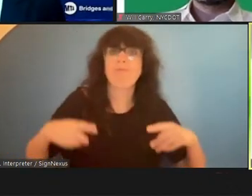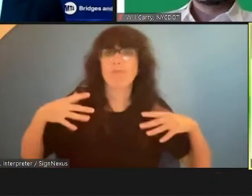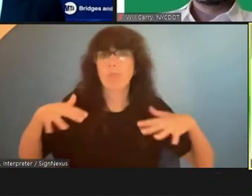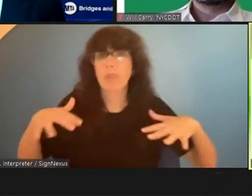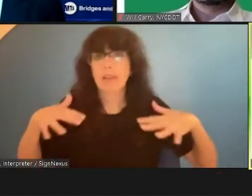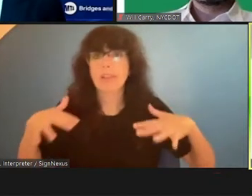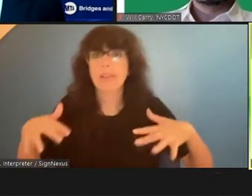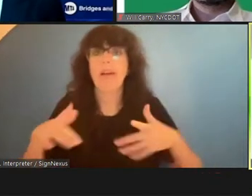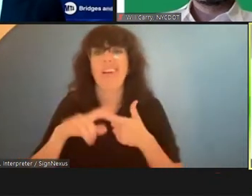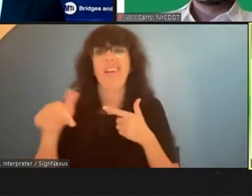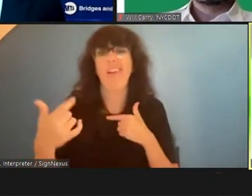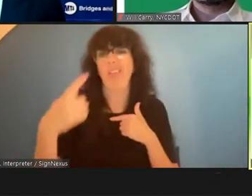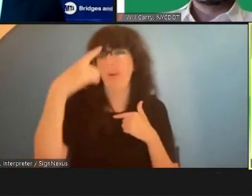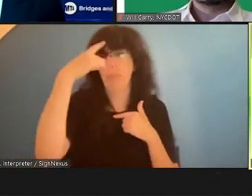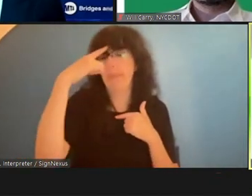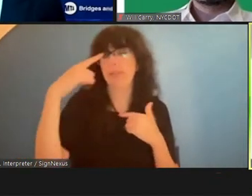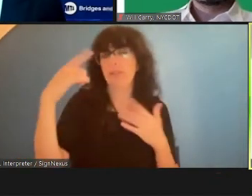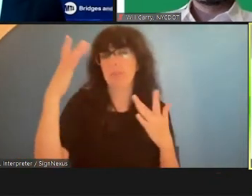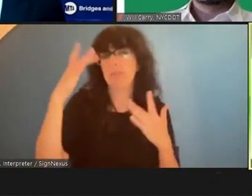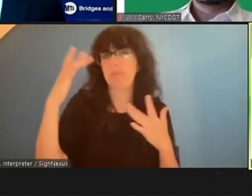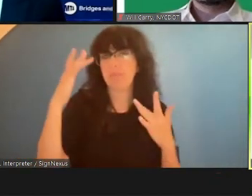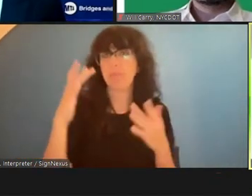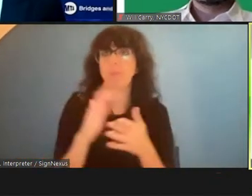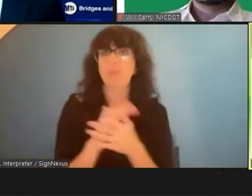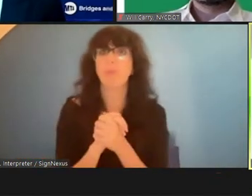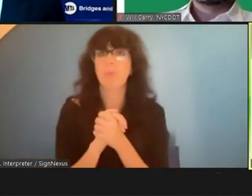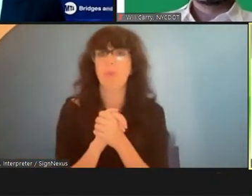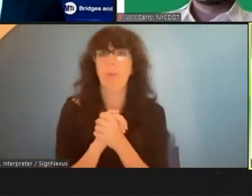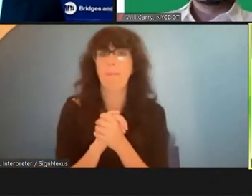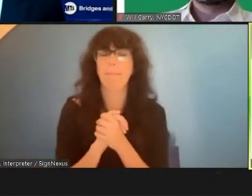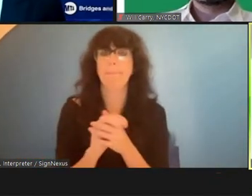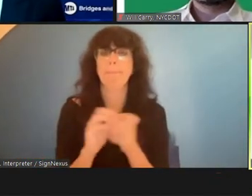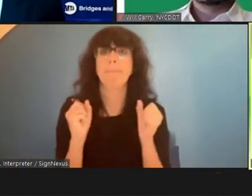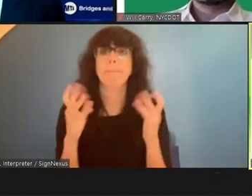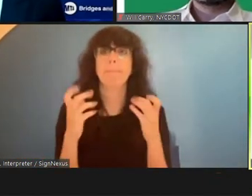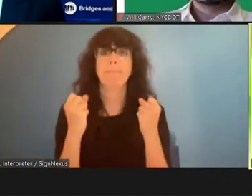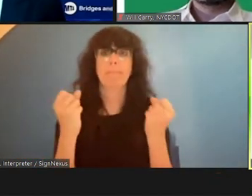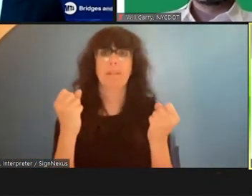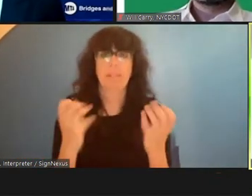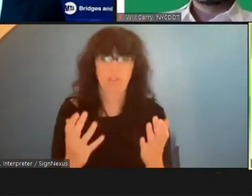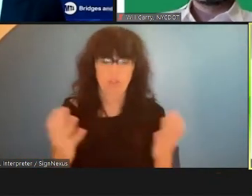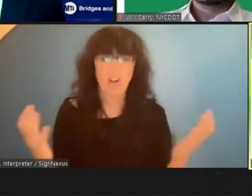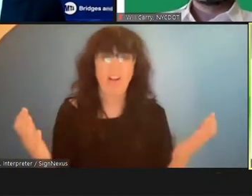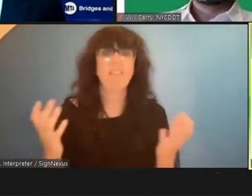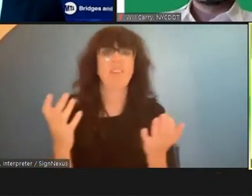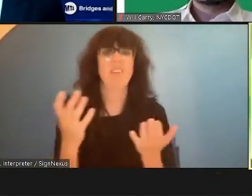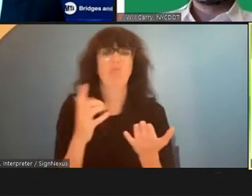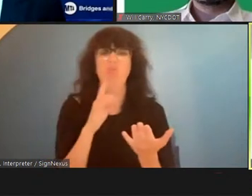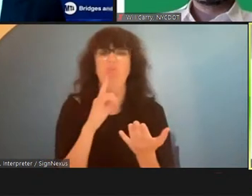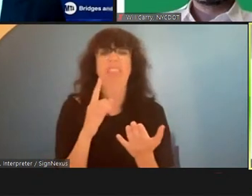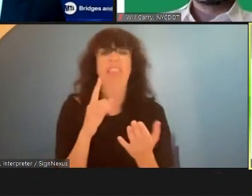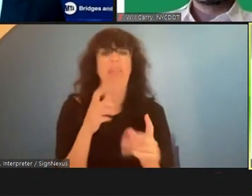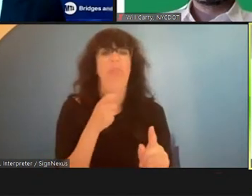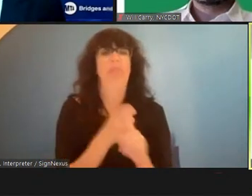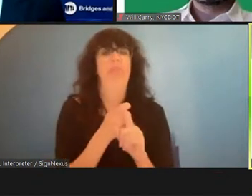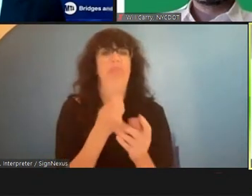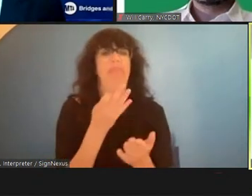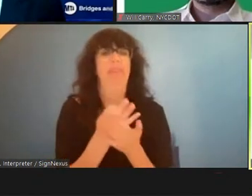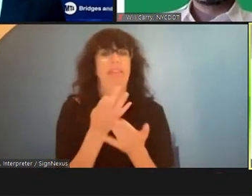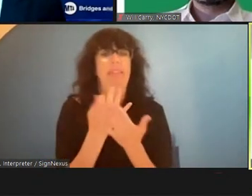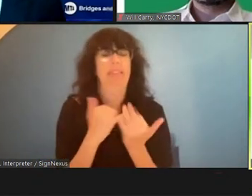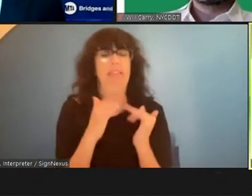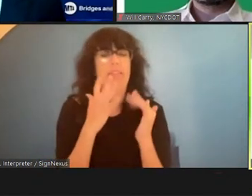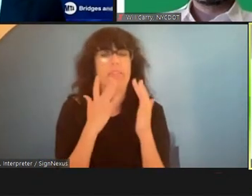and other mental disorders many drivers have been financially devastated and are still struggling to recover